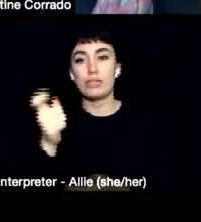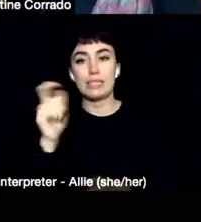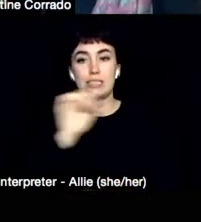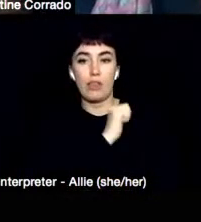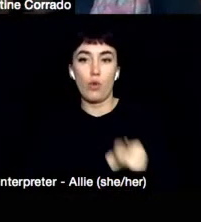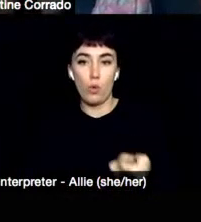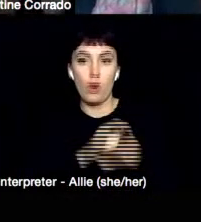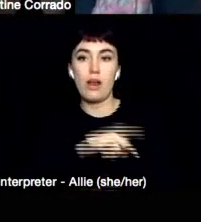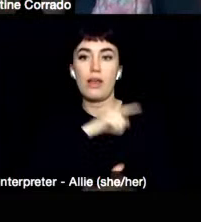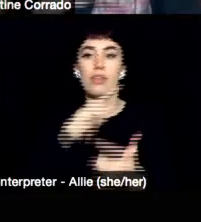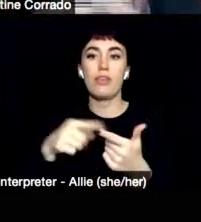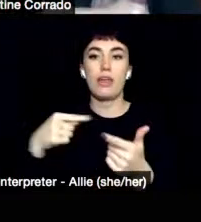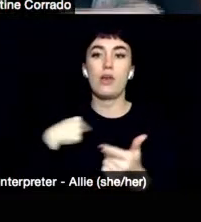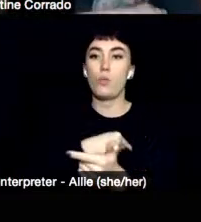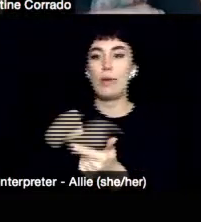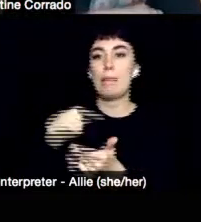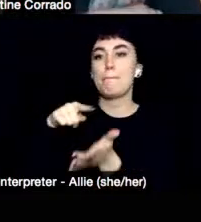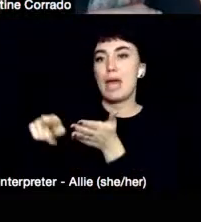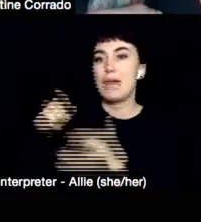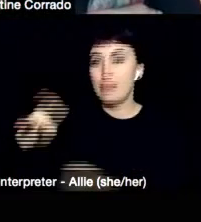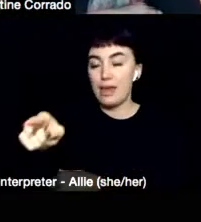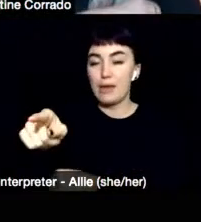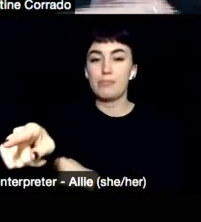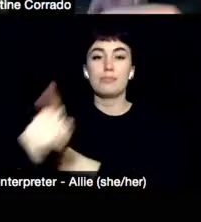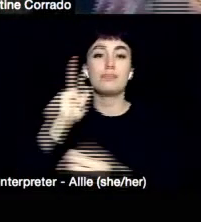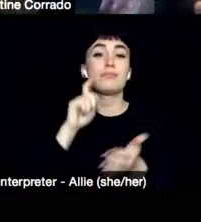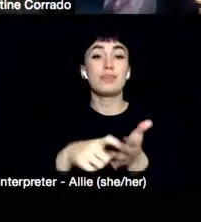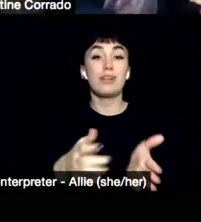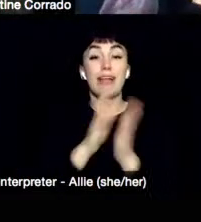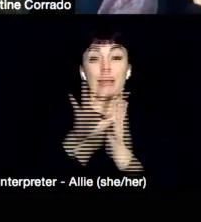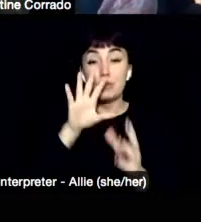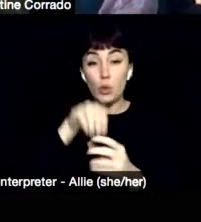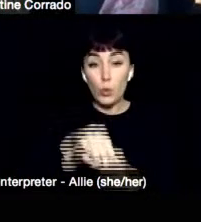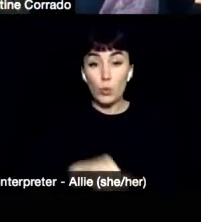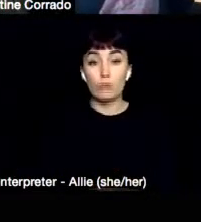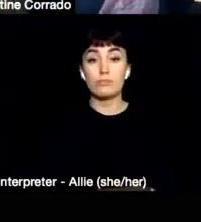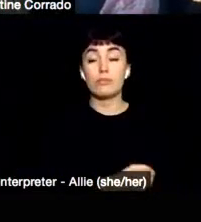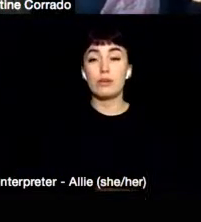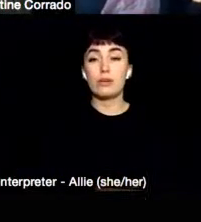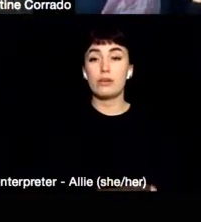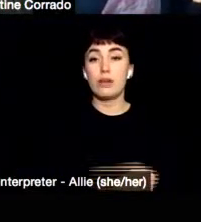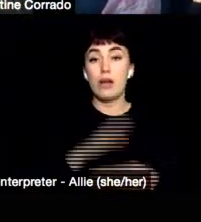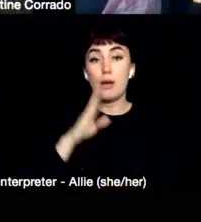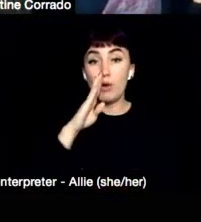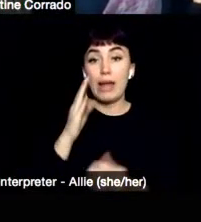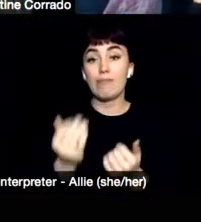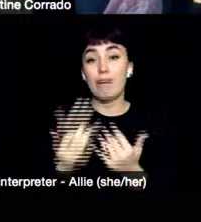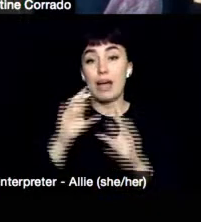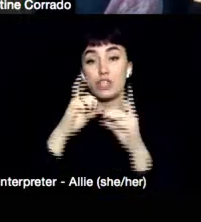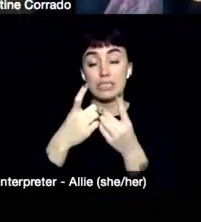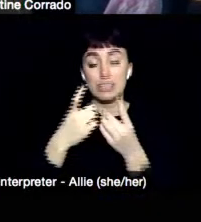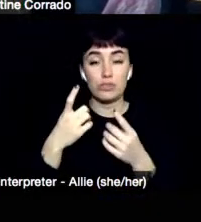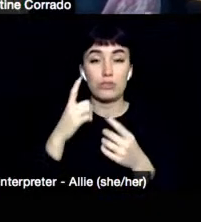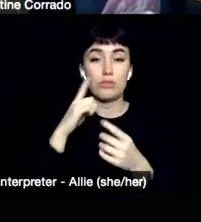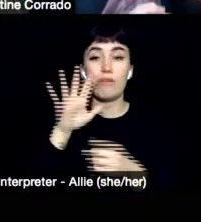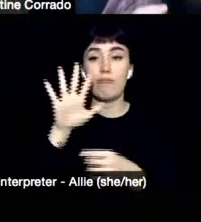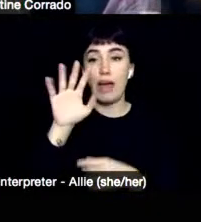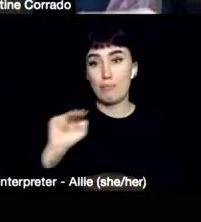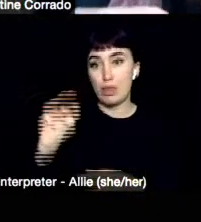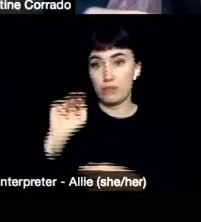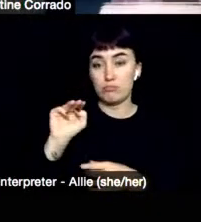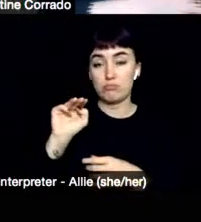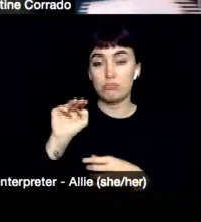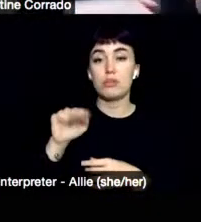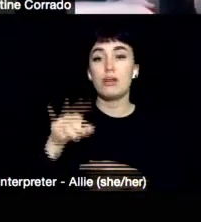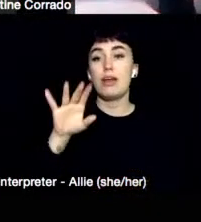and then remit payments to them. So our notable claims include to the Brighton Fire District, the amount of